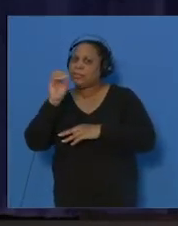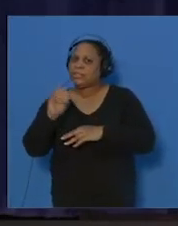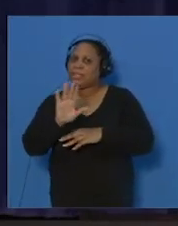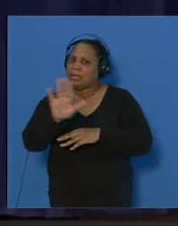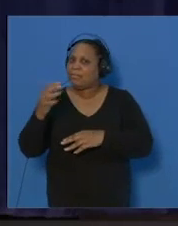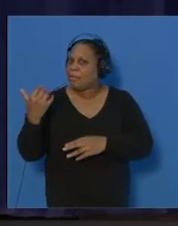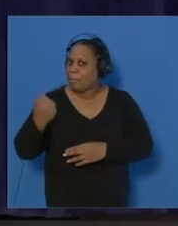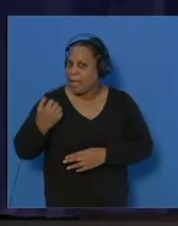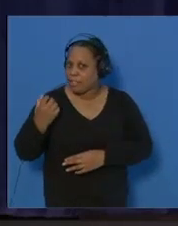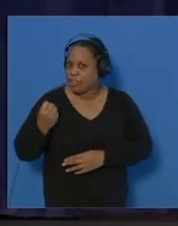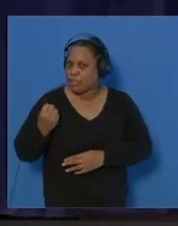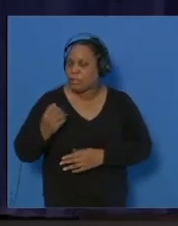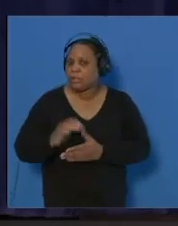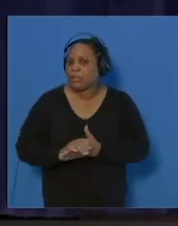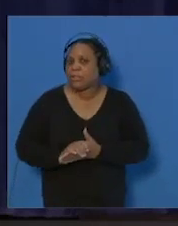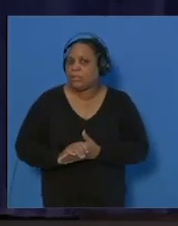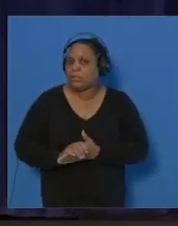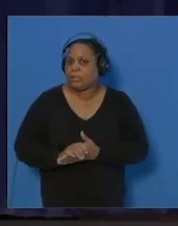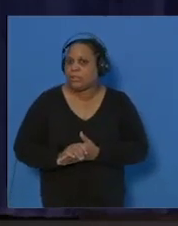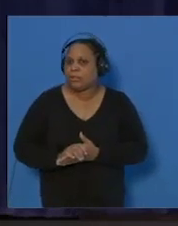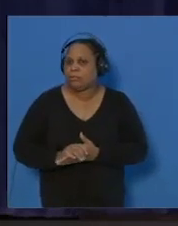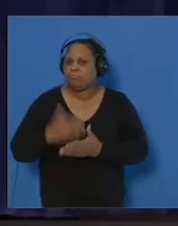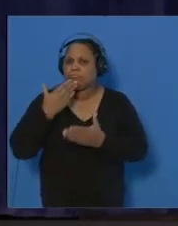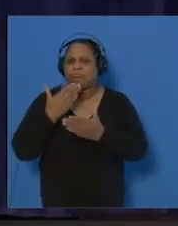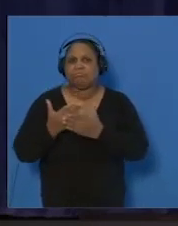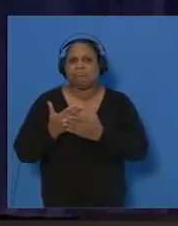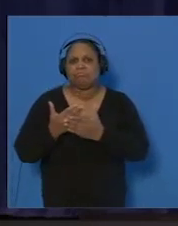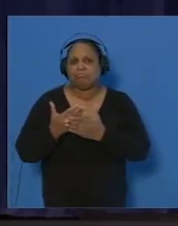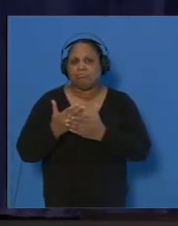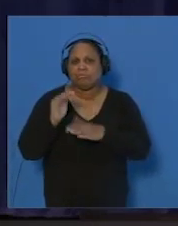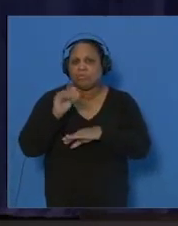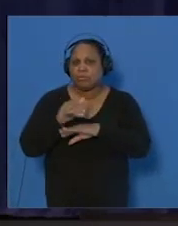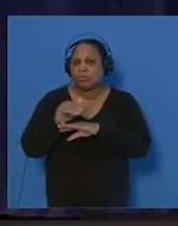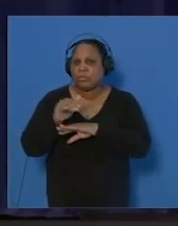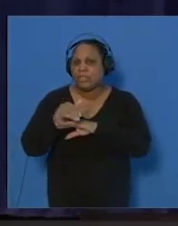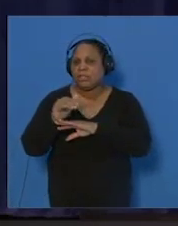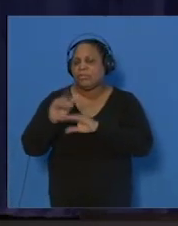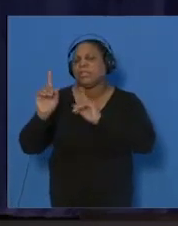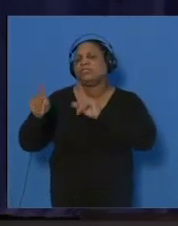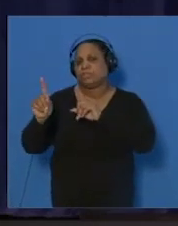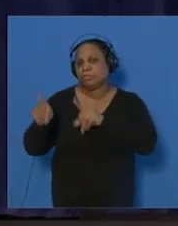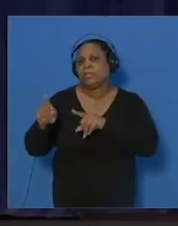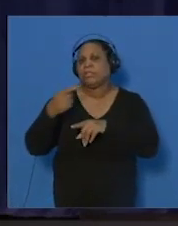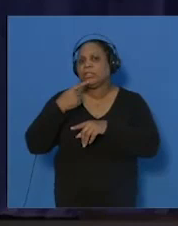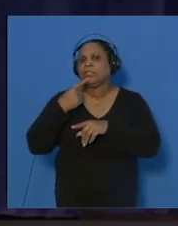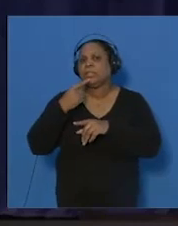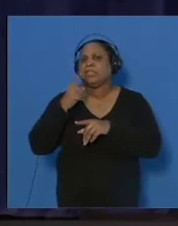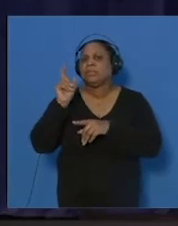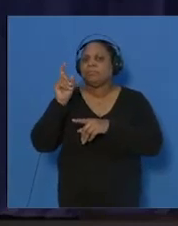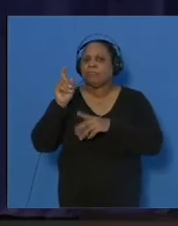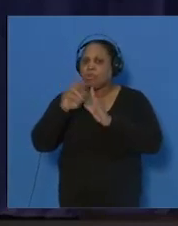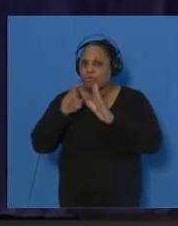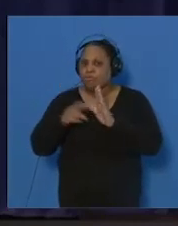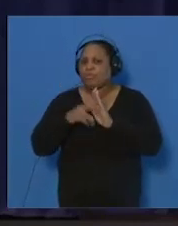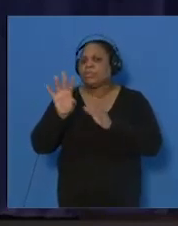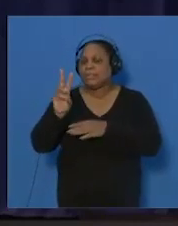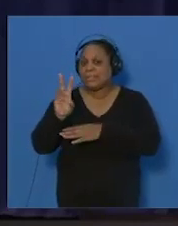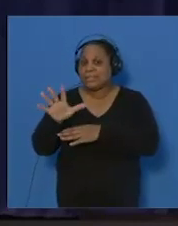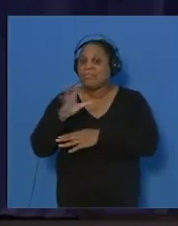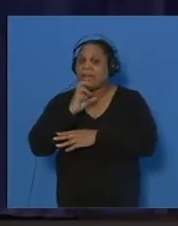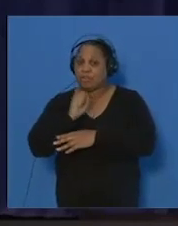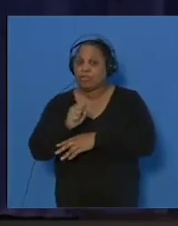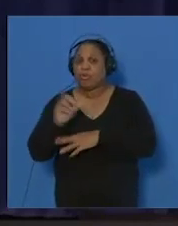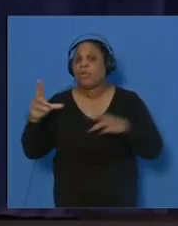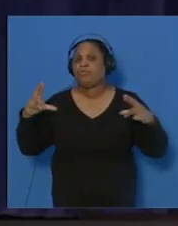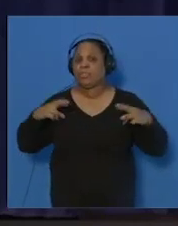pension? Good evening, Trevor. The rules are the person needs to be 65 and have retired. So